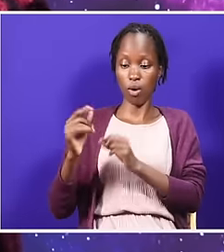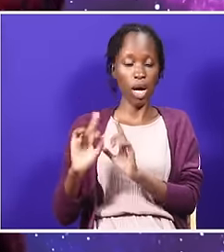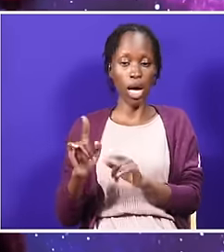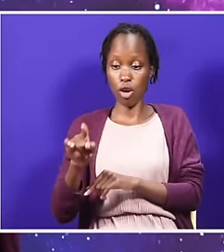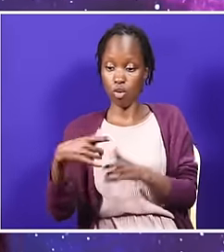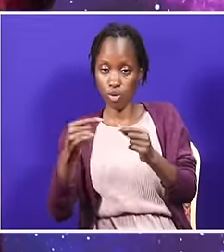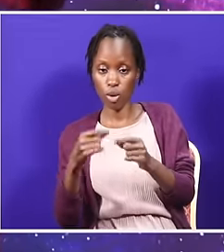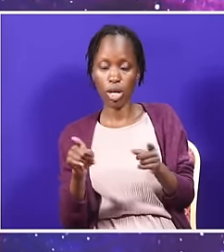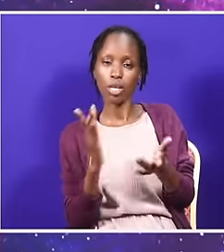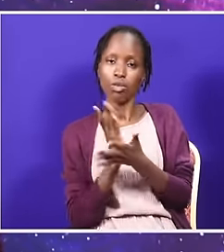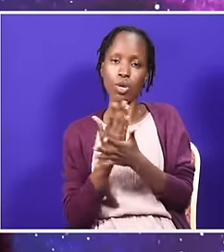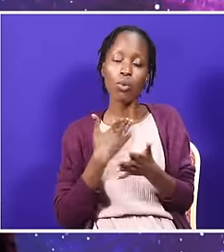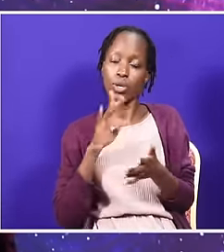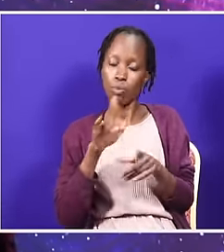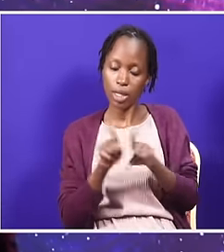Okay, well,